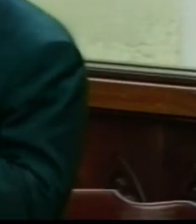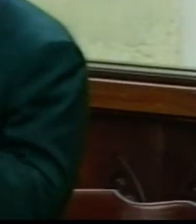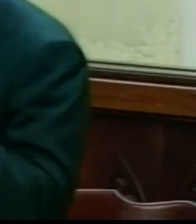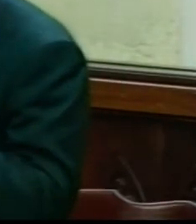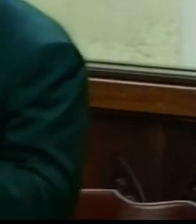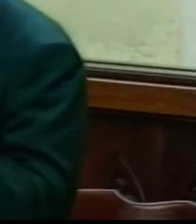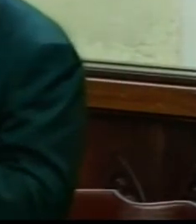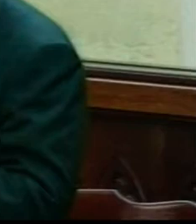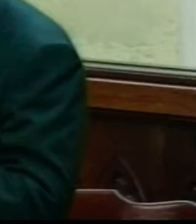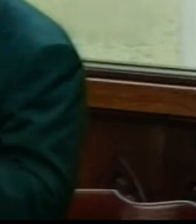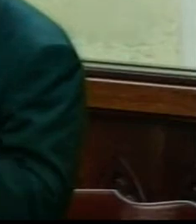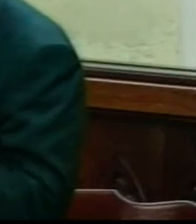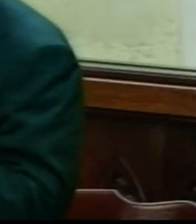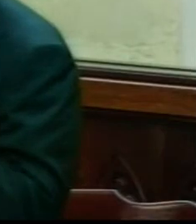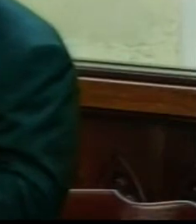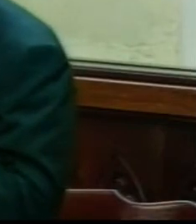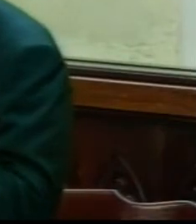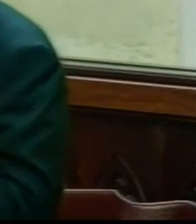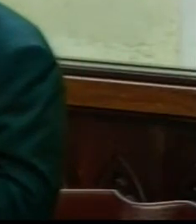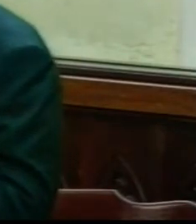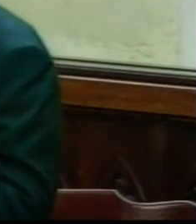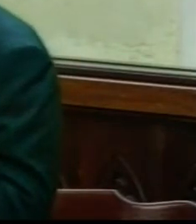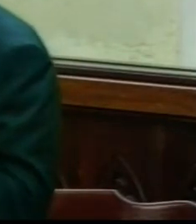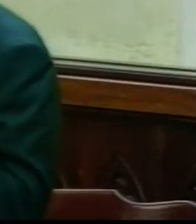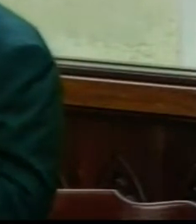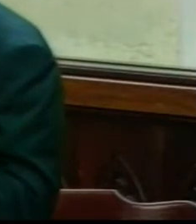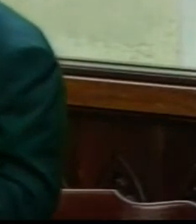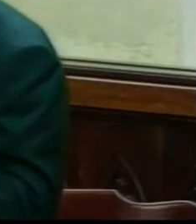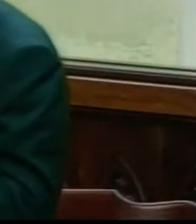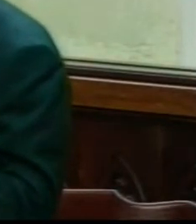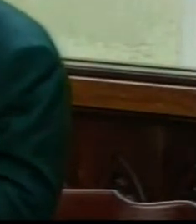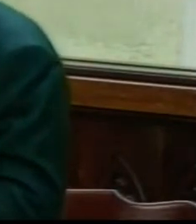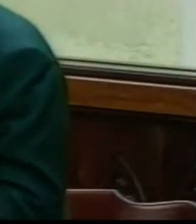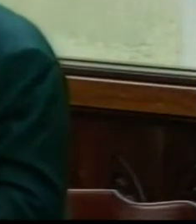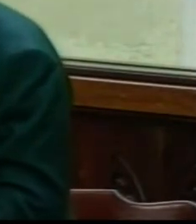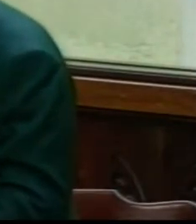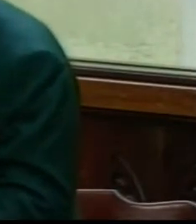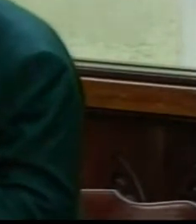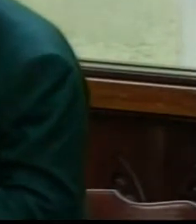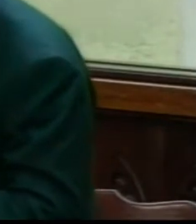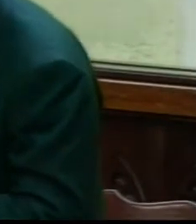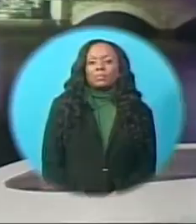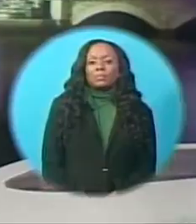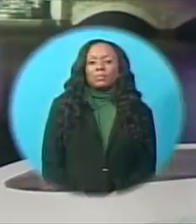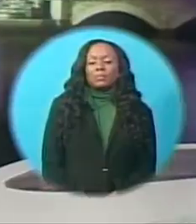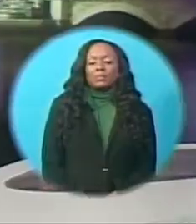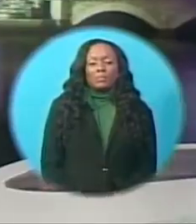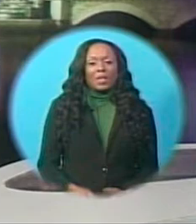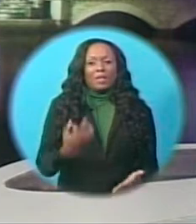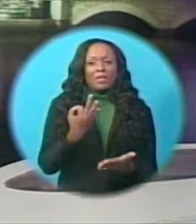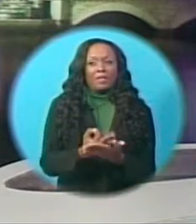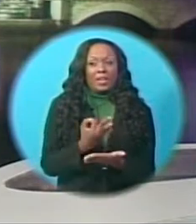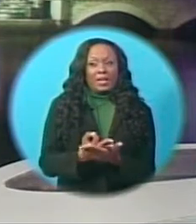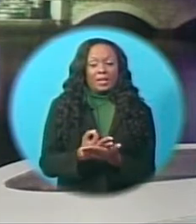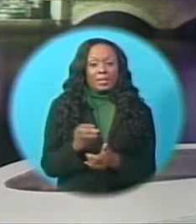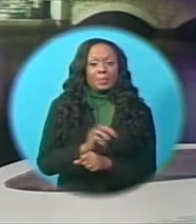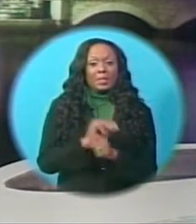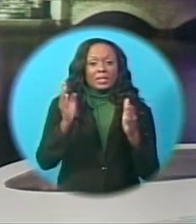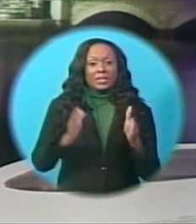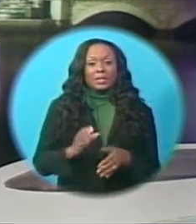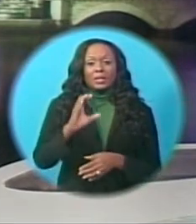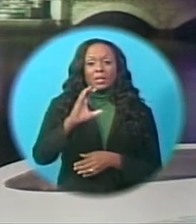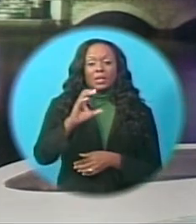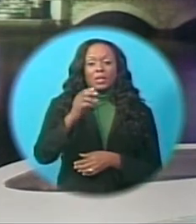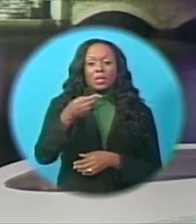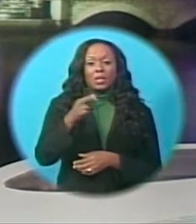sure that this revenue is spent for the purposes for which it is collected. Well, Finance Minister Chris Sinclair